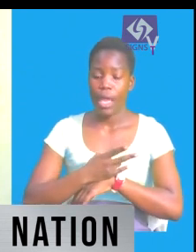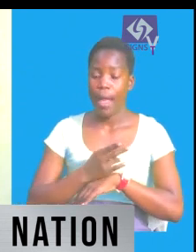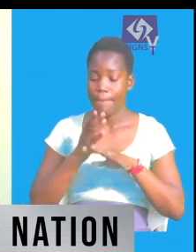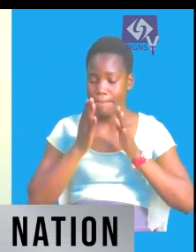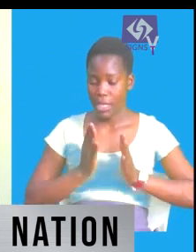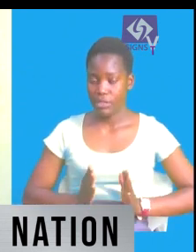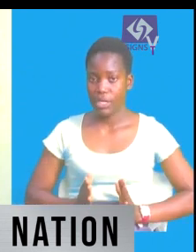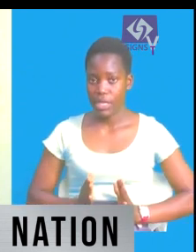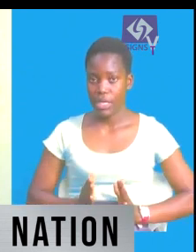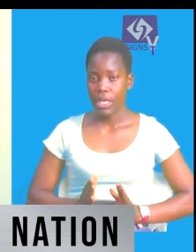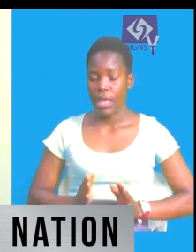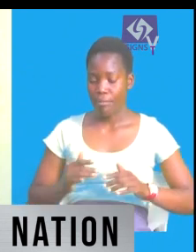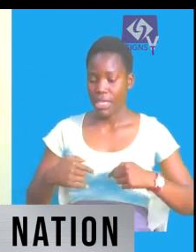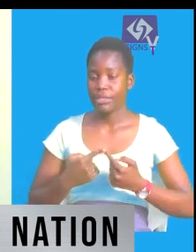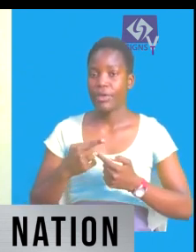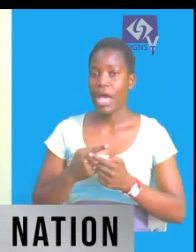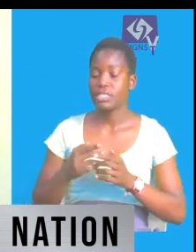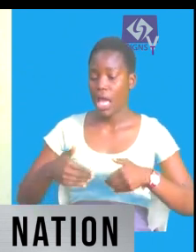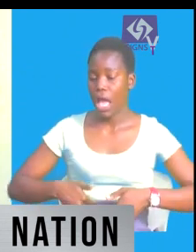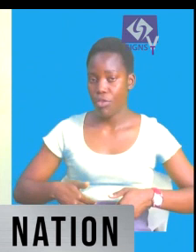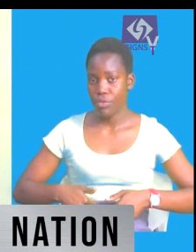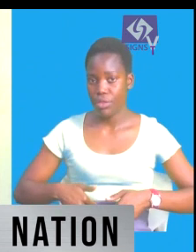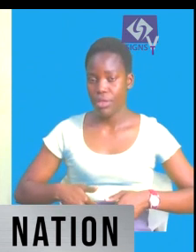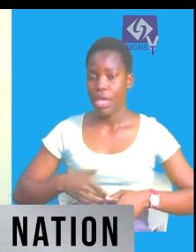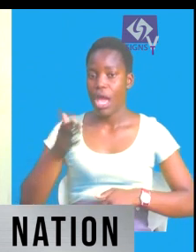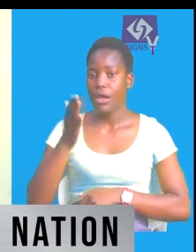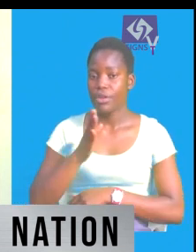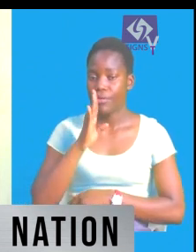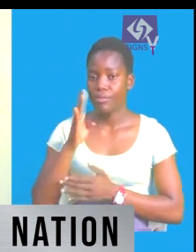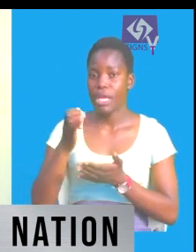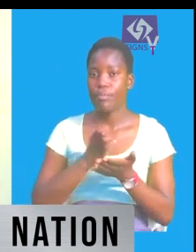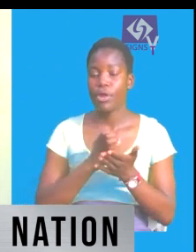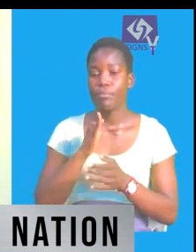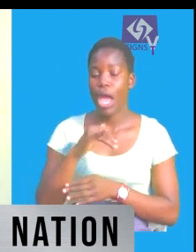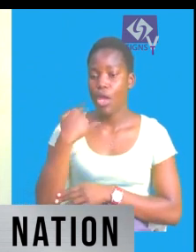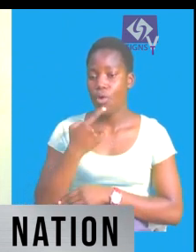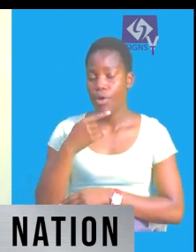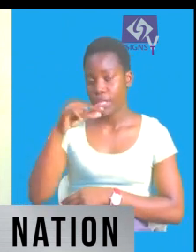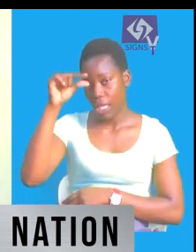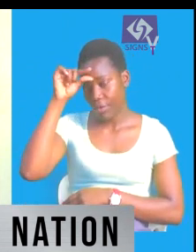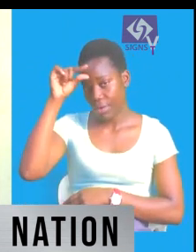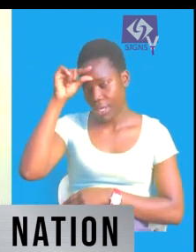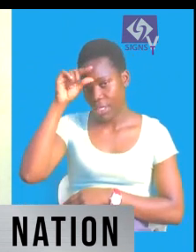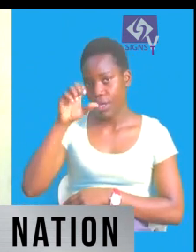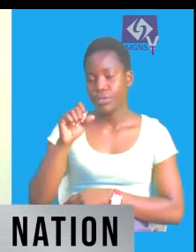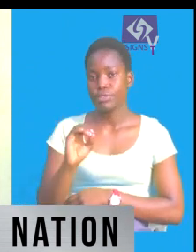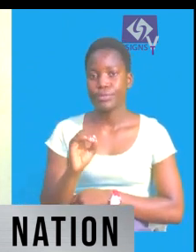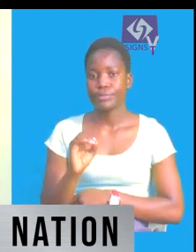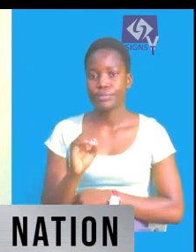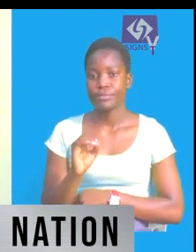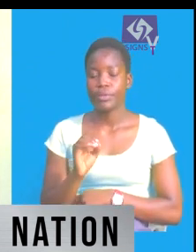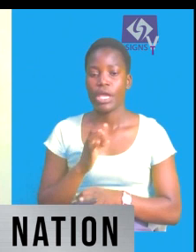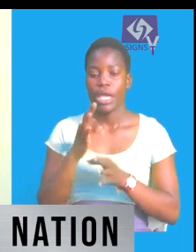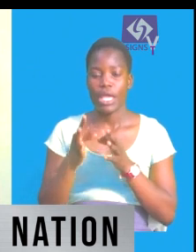Personally, as a youth, I've never been employed by the government. So